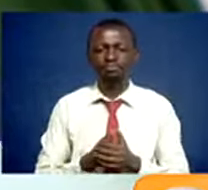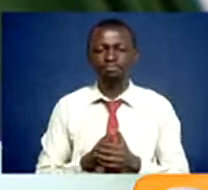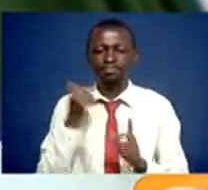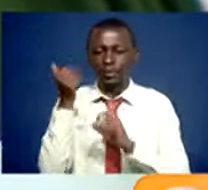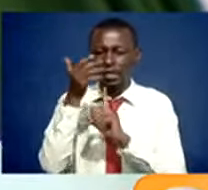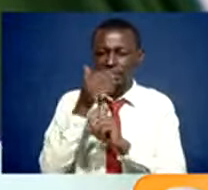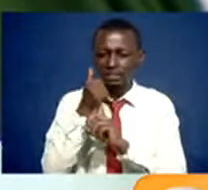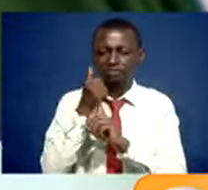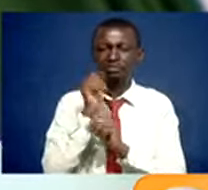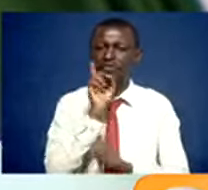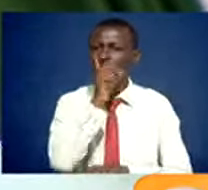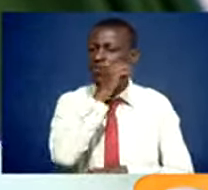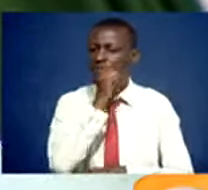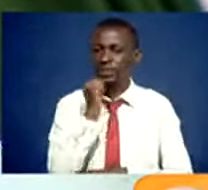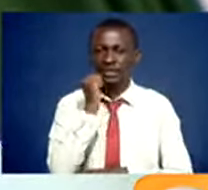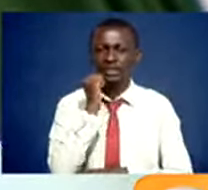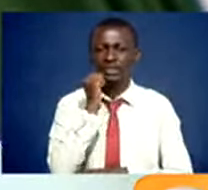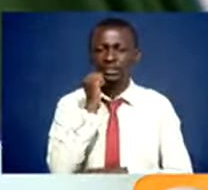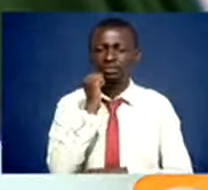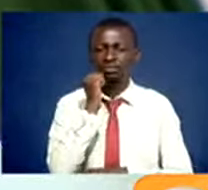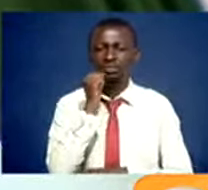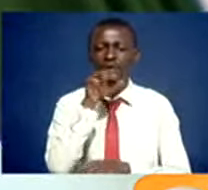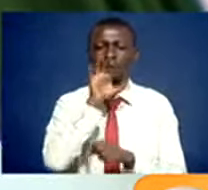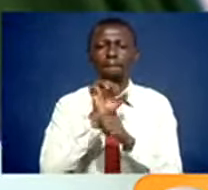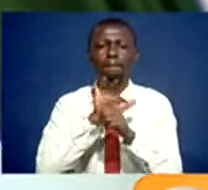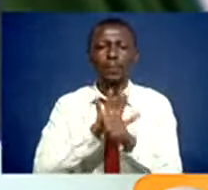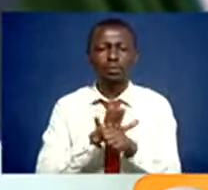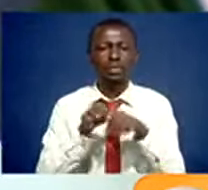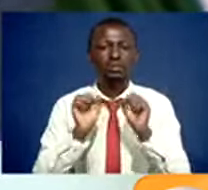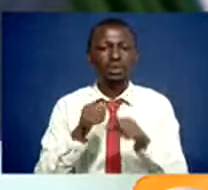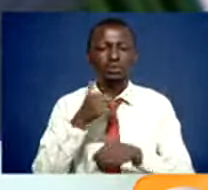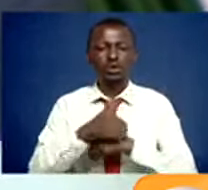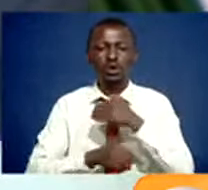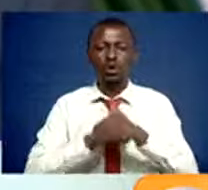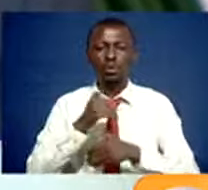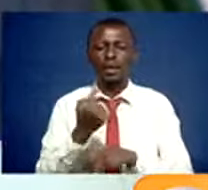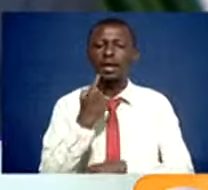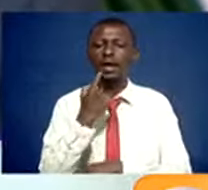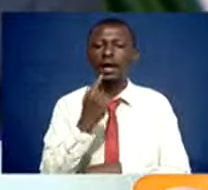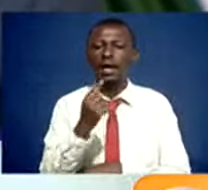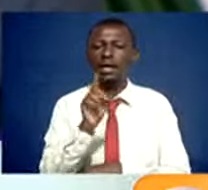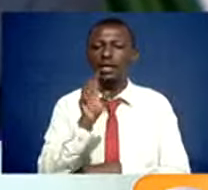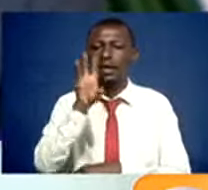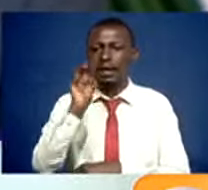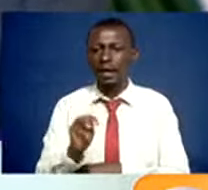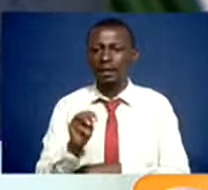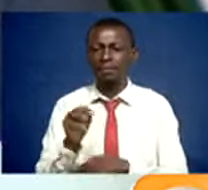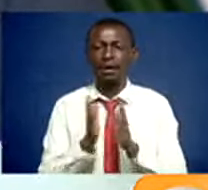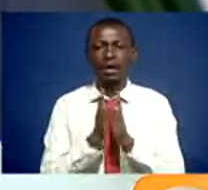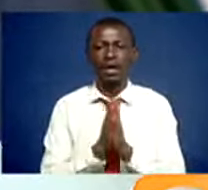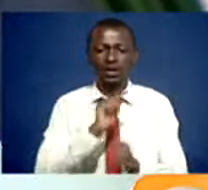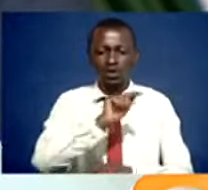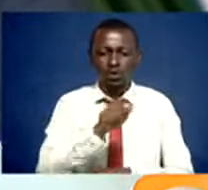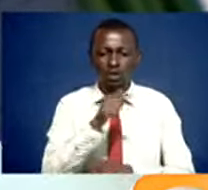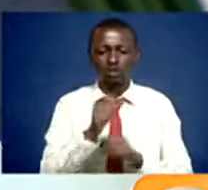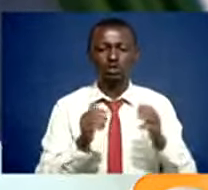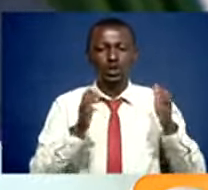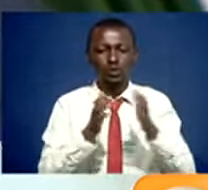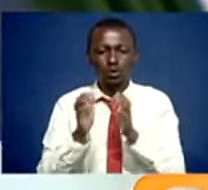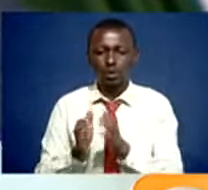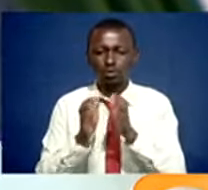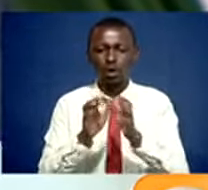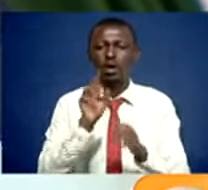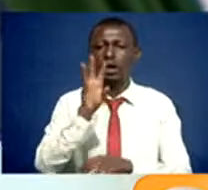progress towards fulfilling our commitment to build 100 dams and 1,000 small dams in different parts